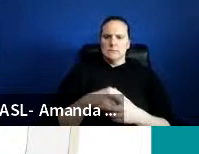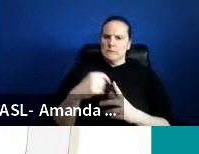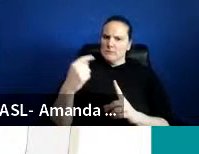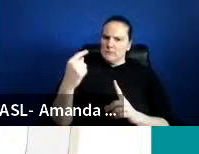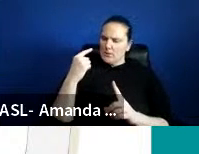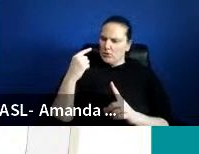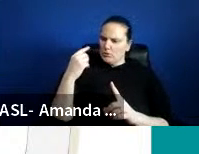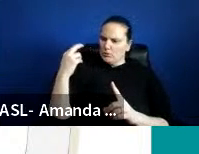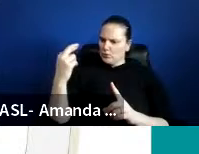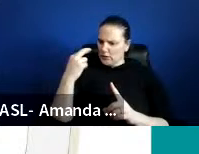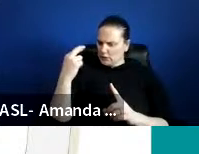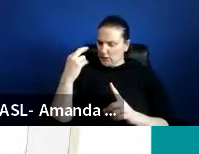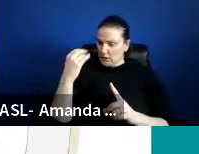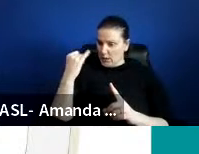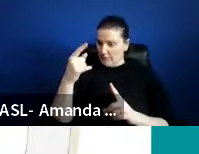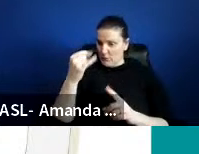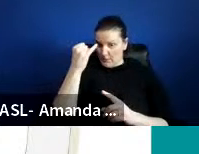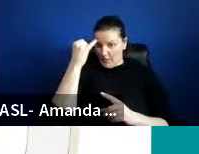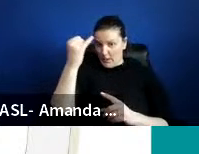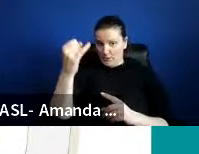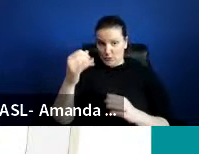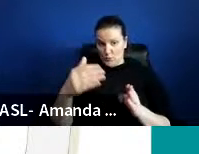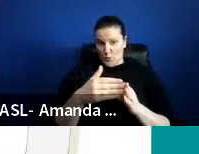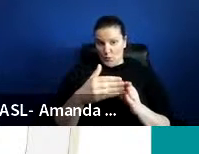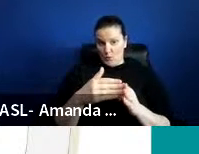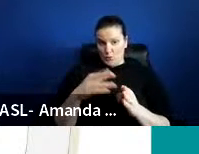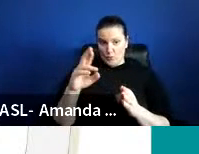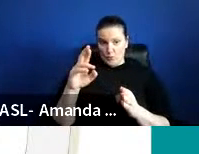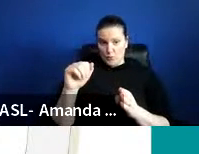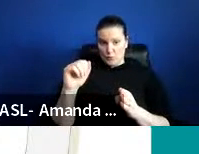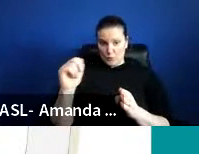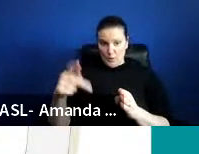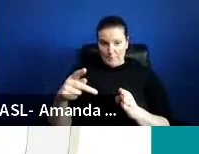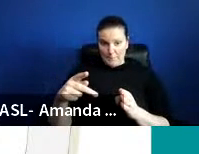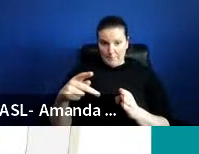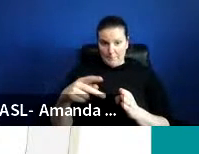if you imagine the corner of that ramp, the